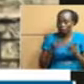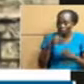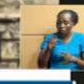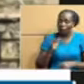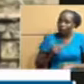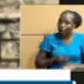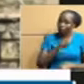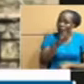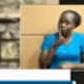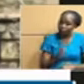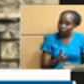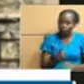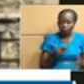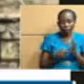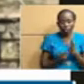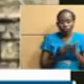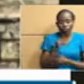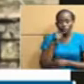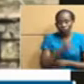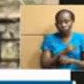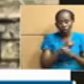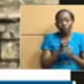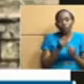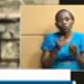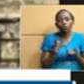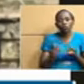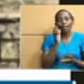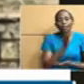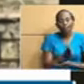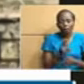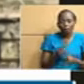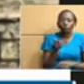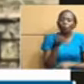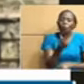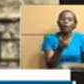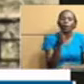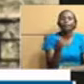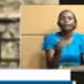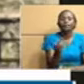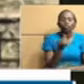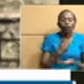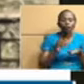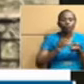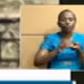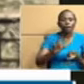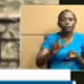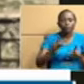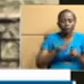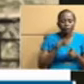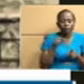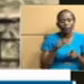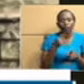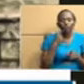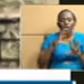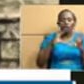The social assistance grants are there, but they come in very small amounts. You have a grant coming, giving an